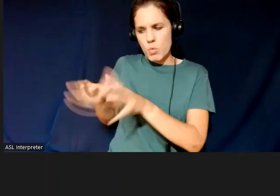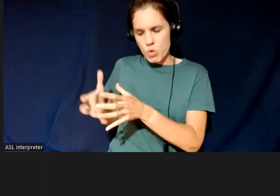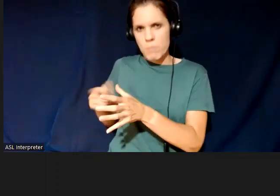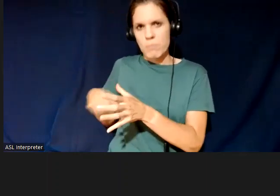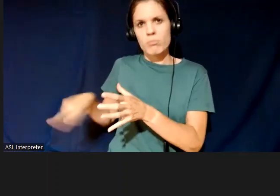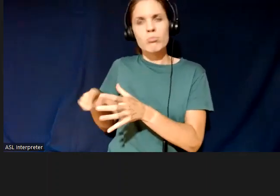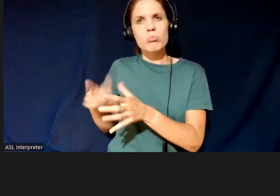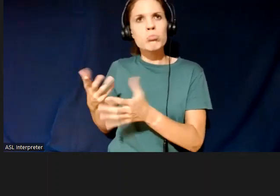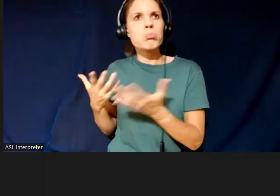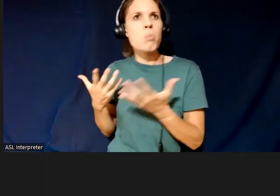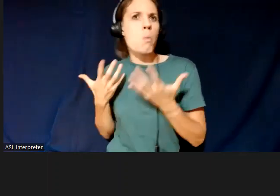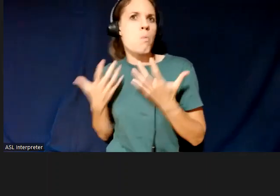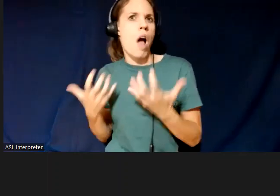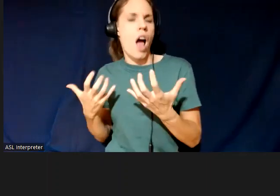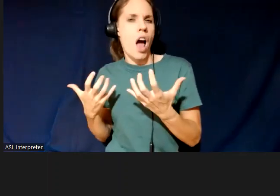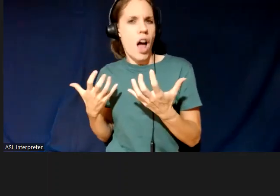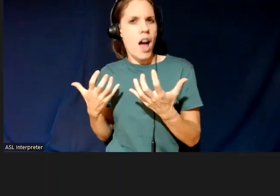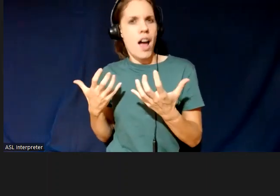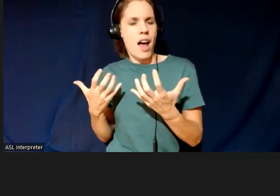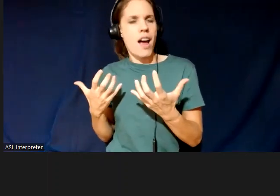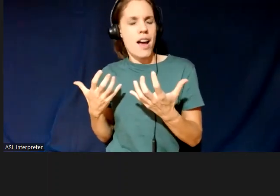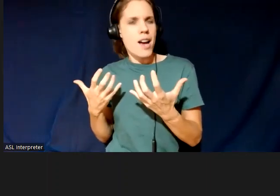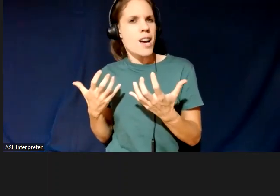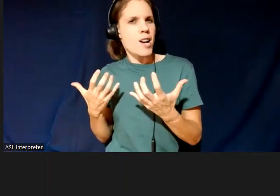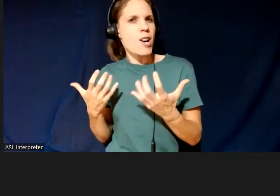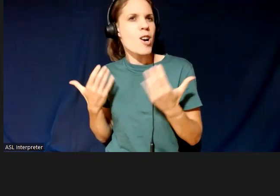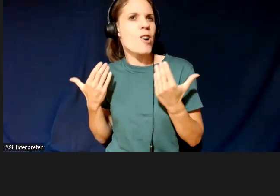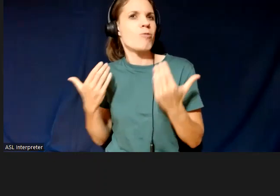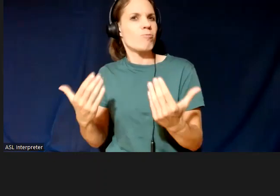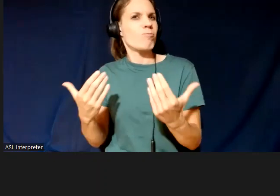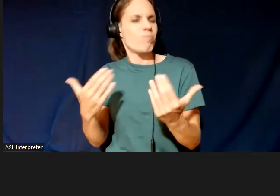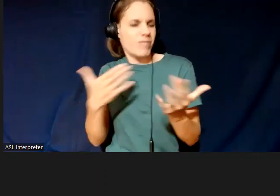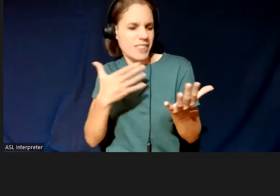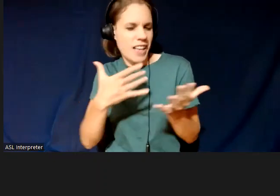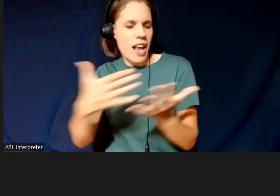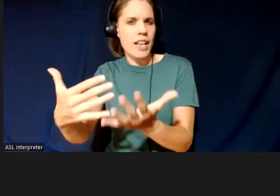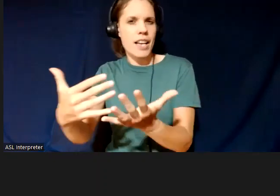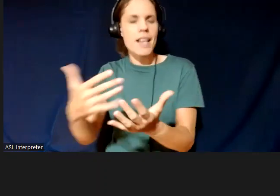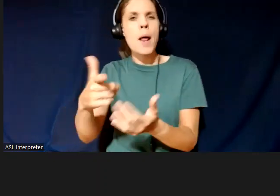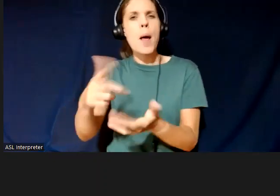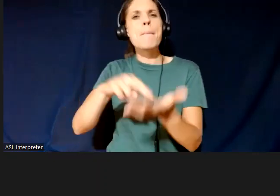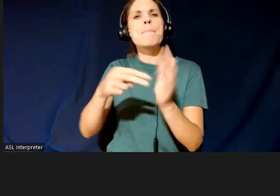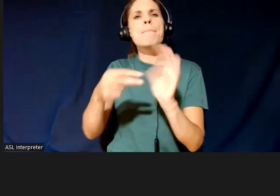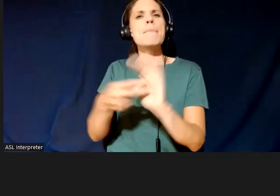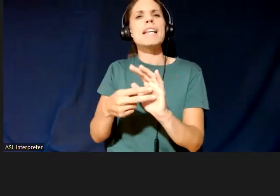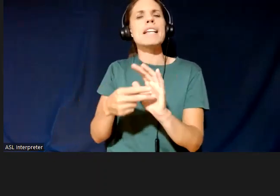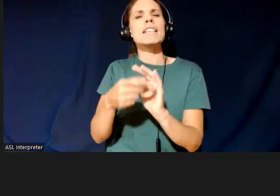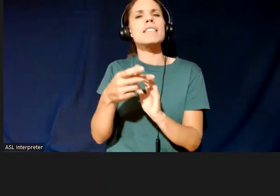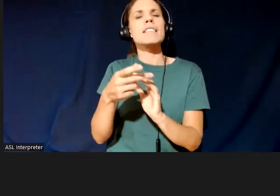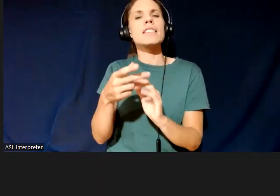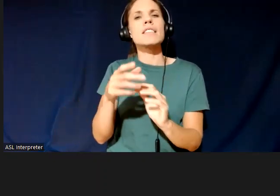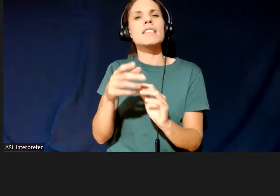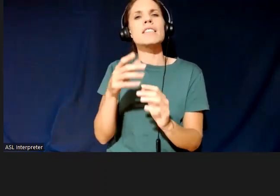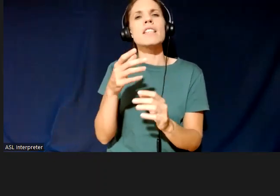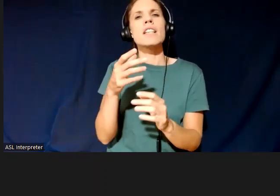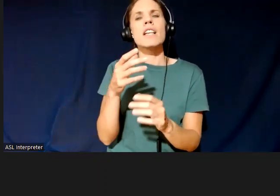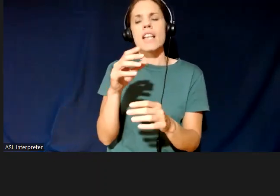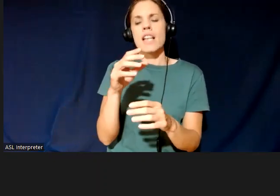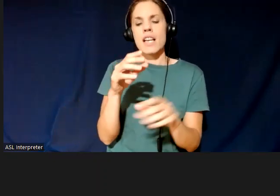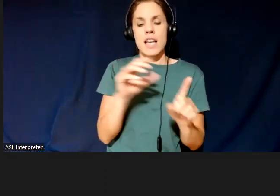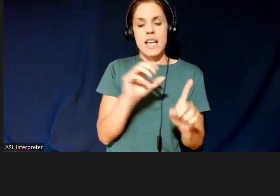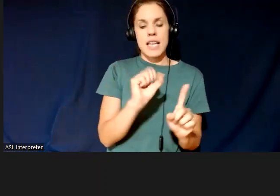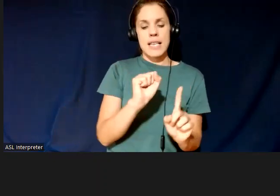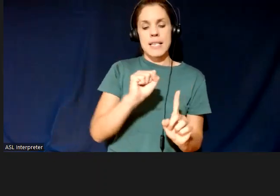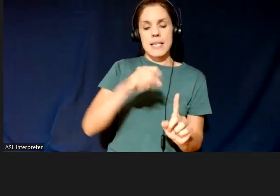pursuing this idea. And that is, what does it mean to scale up an adaptive capacity assessment from species